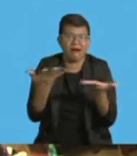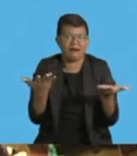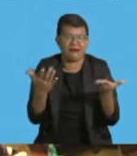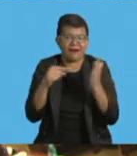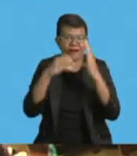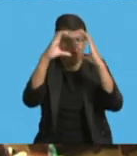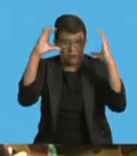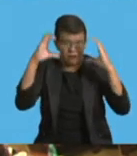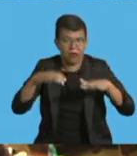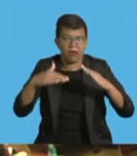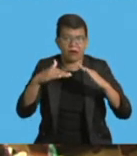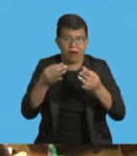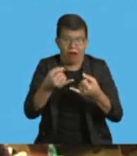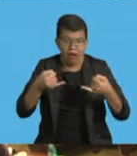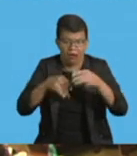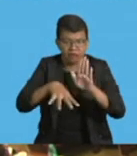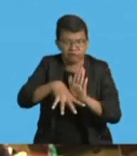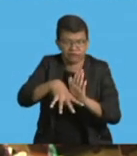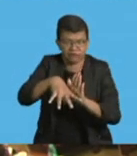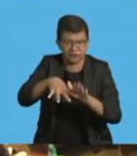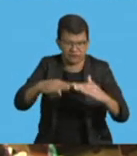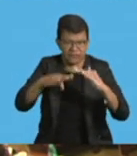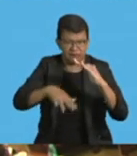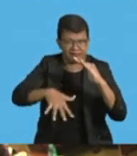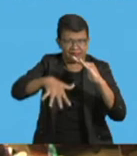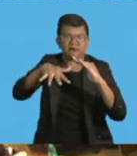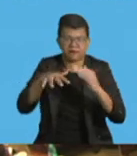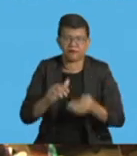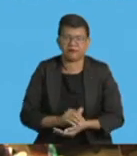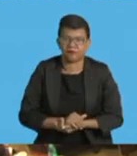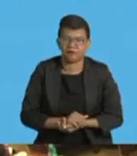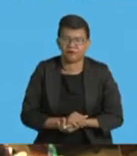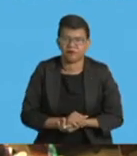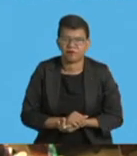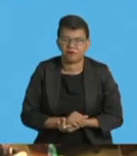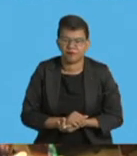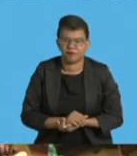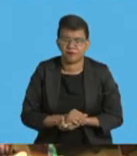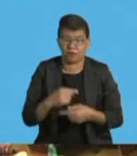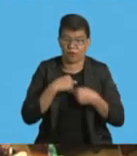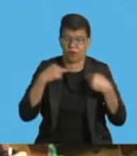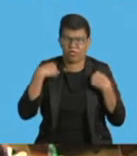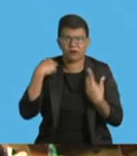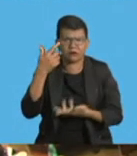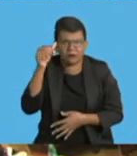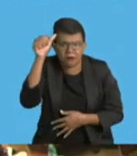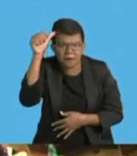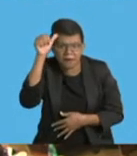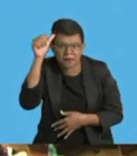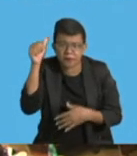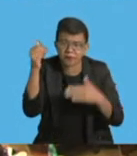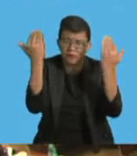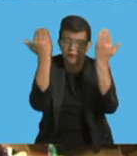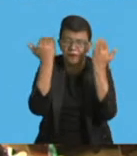which is one of the great images of our age. As we also know, Mr. Speaker, the Secretary General